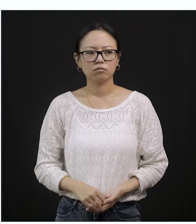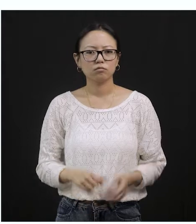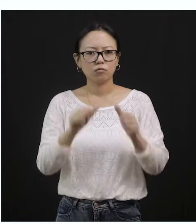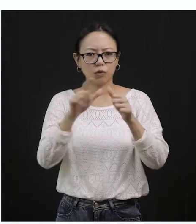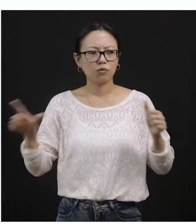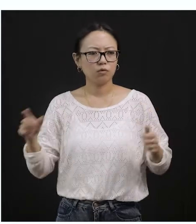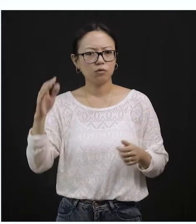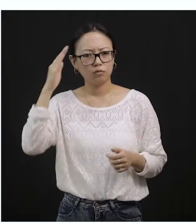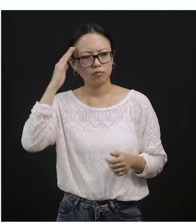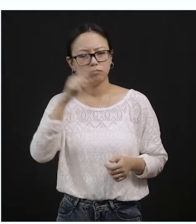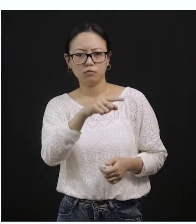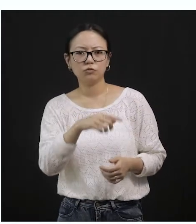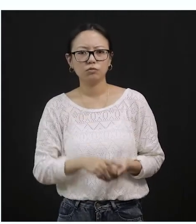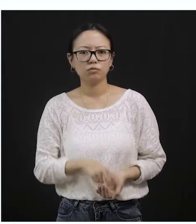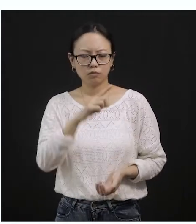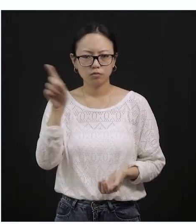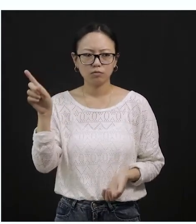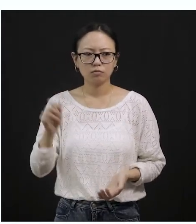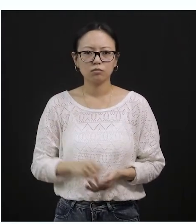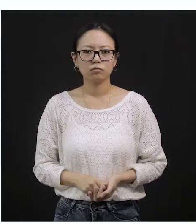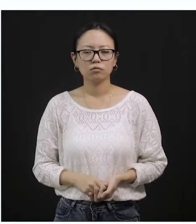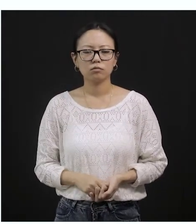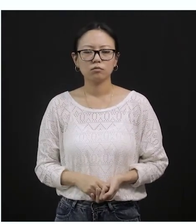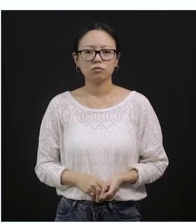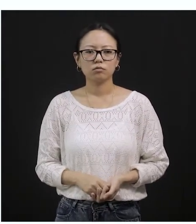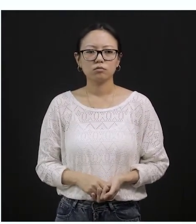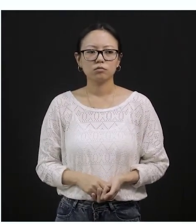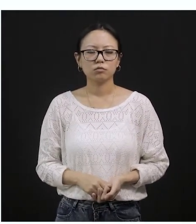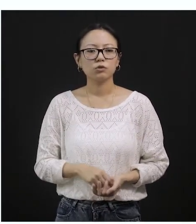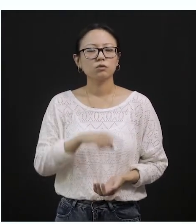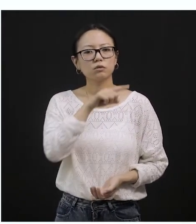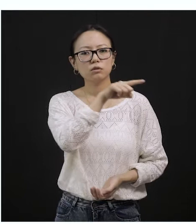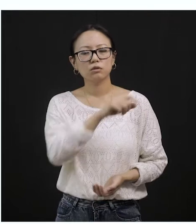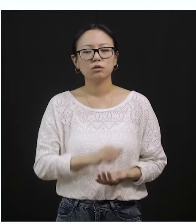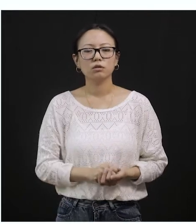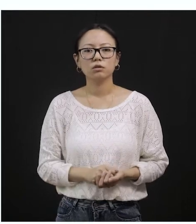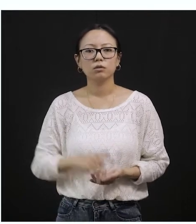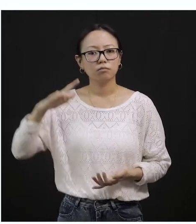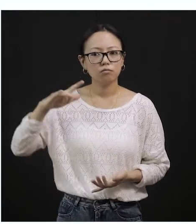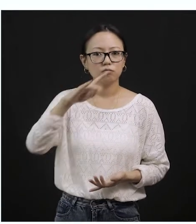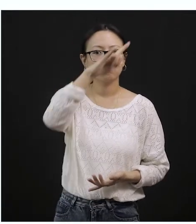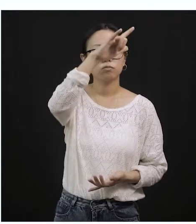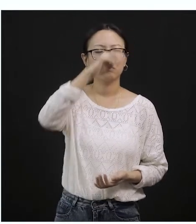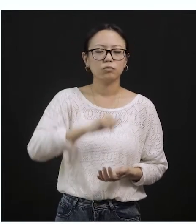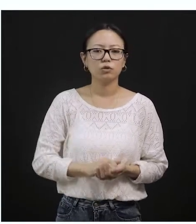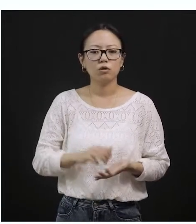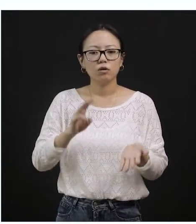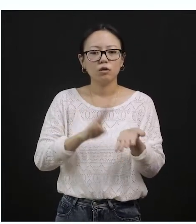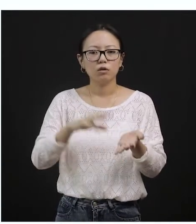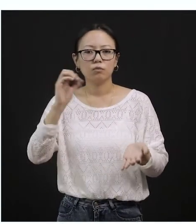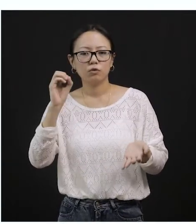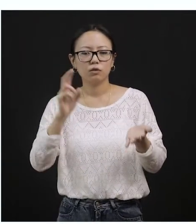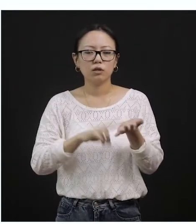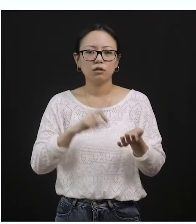this aeroplane is monitored by a pilot. A person who drives a